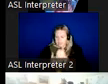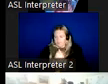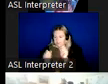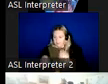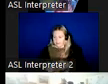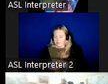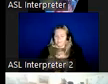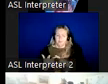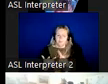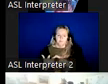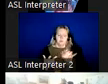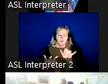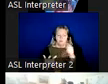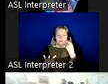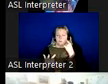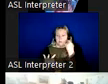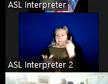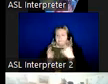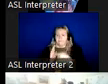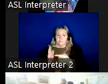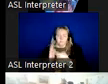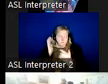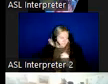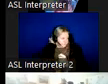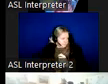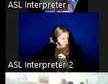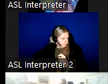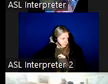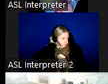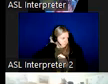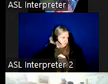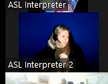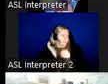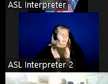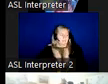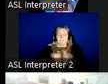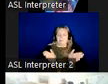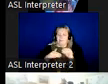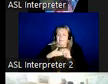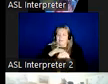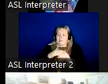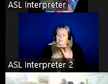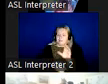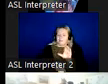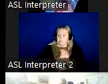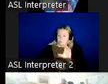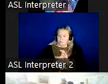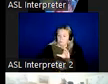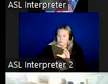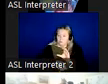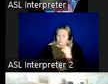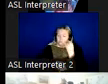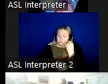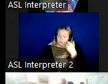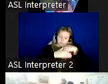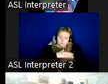Also if you're thinking about in terms of a public access computers as well, if you're coming in and using one